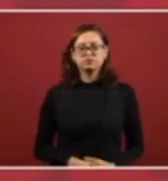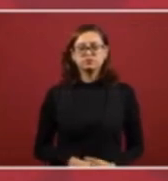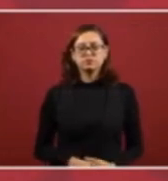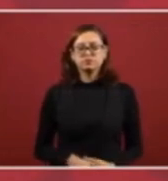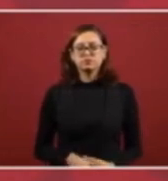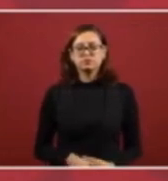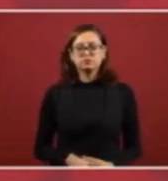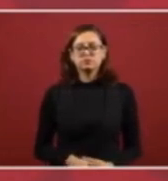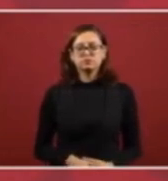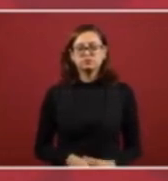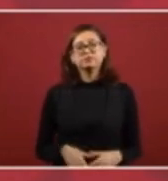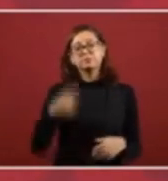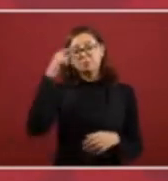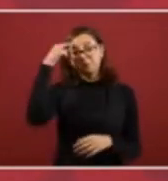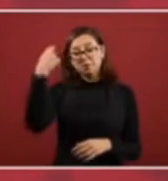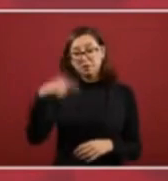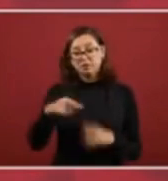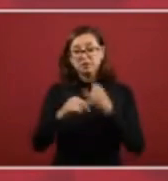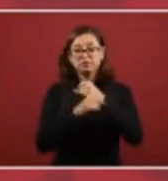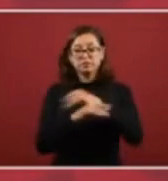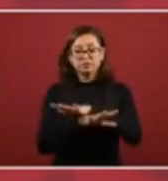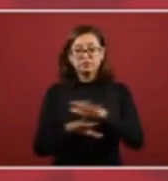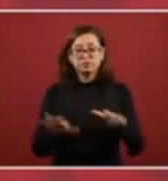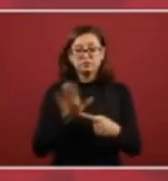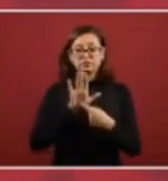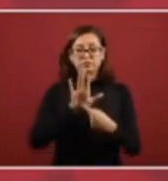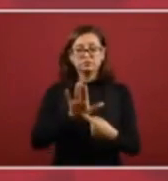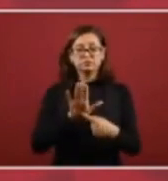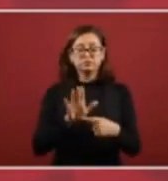So that we can know and be informed.